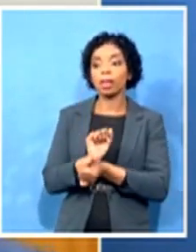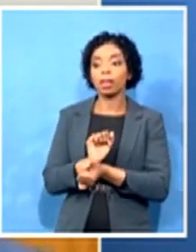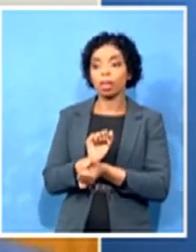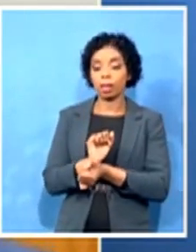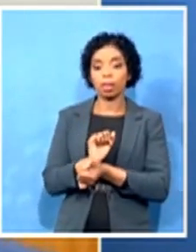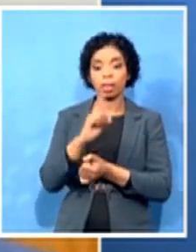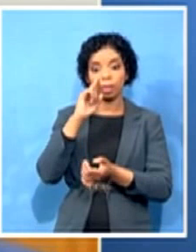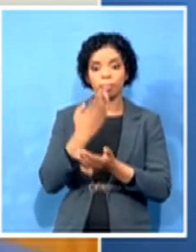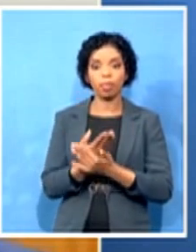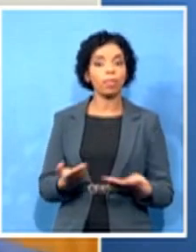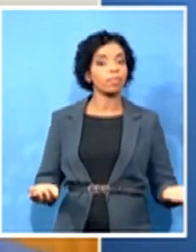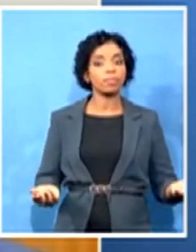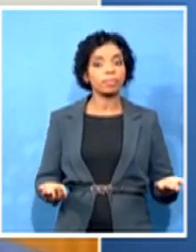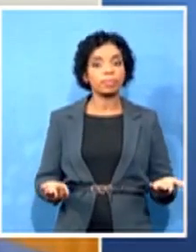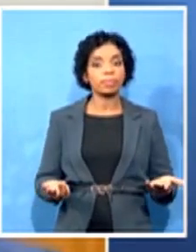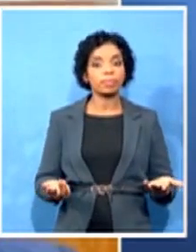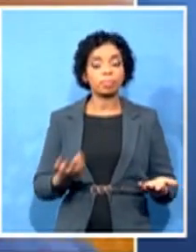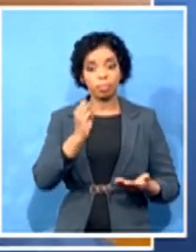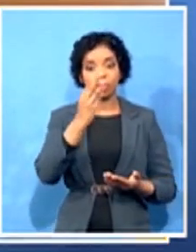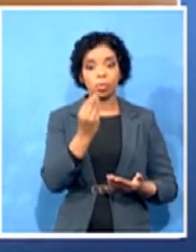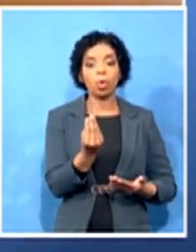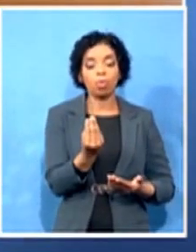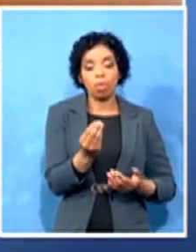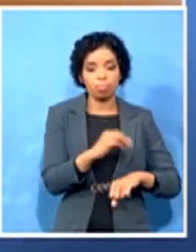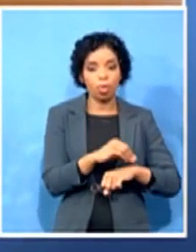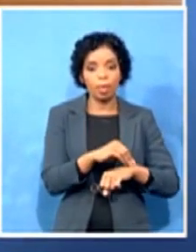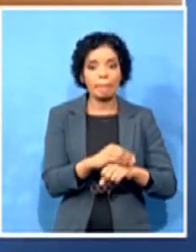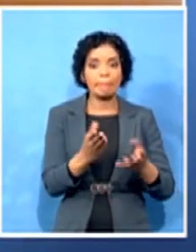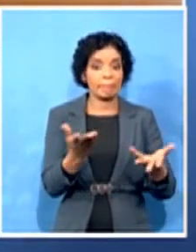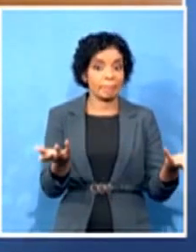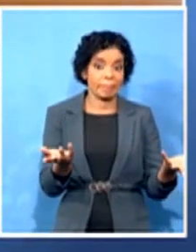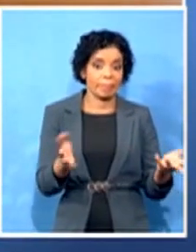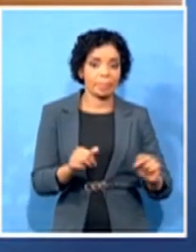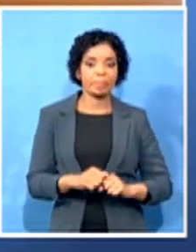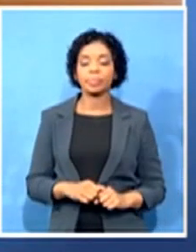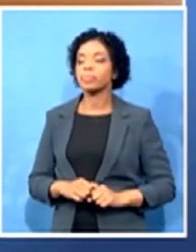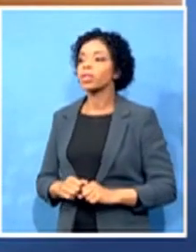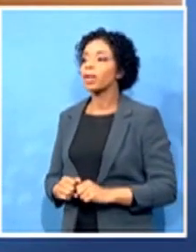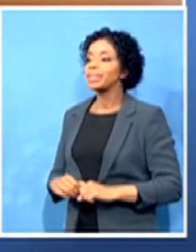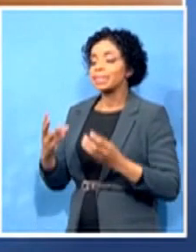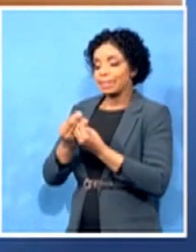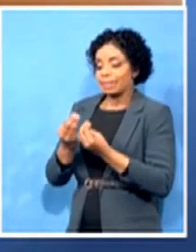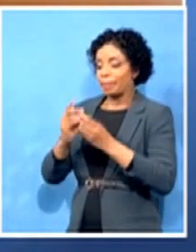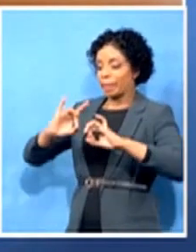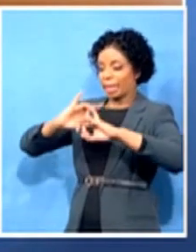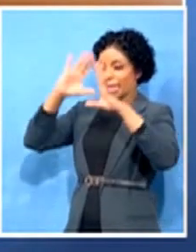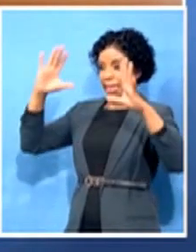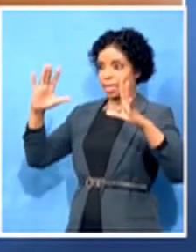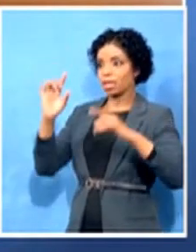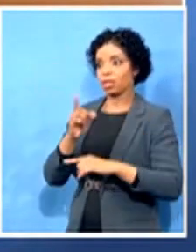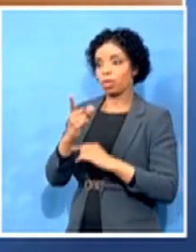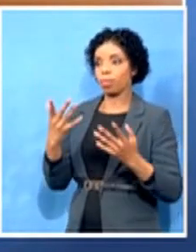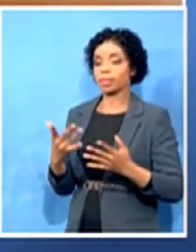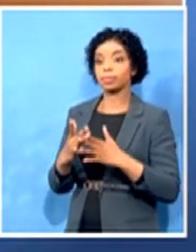the problem lies. Something that is very clear is that the identity of the complainant in a sexual matter